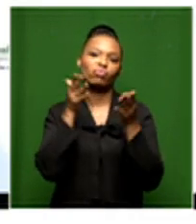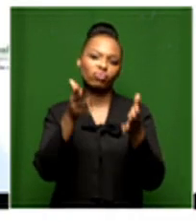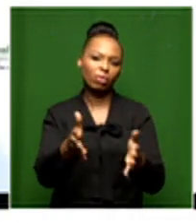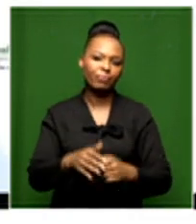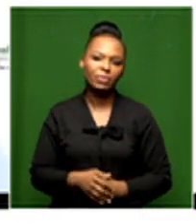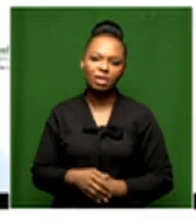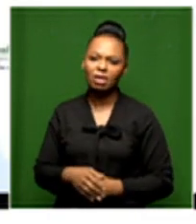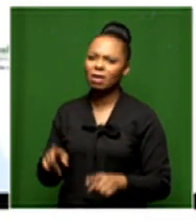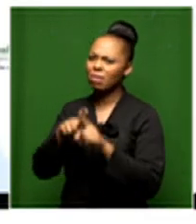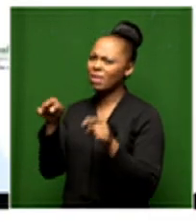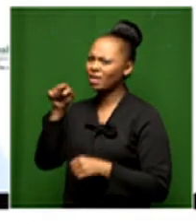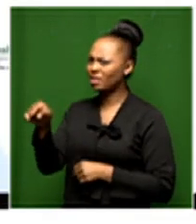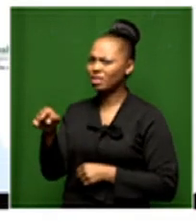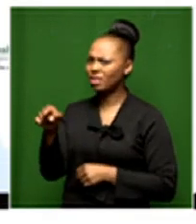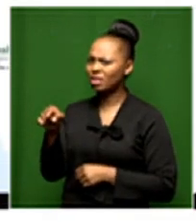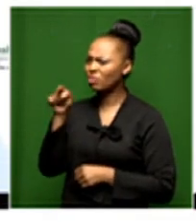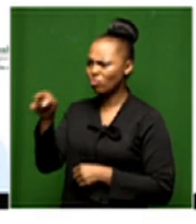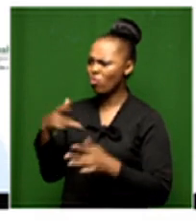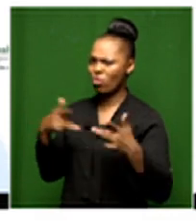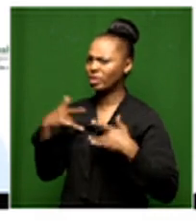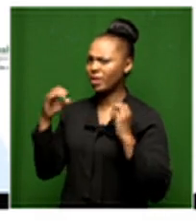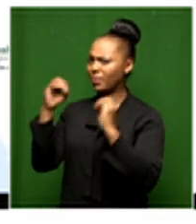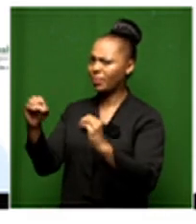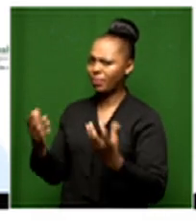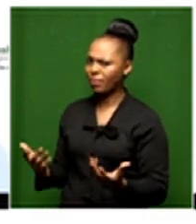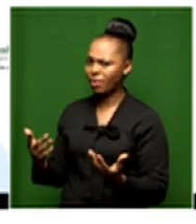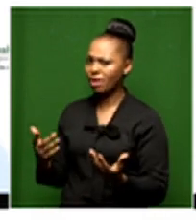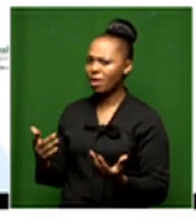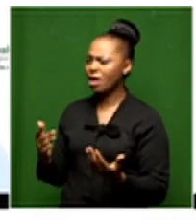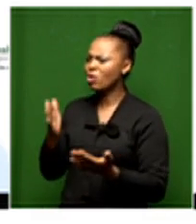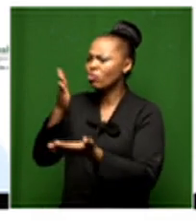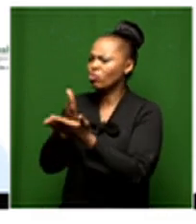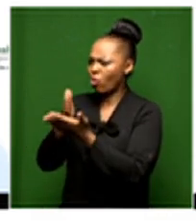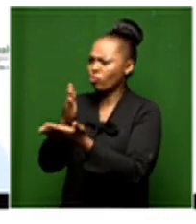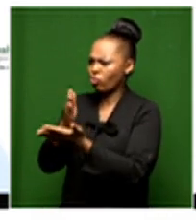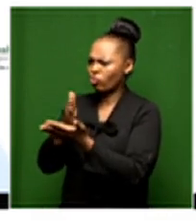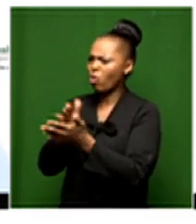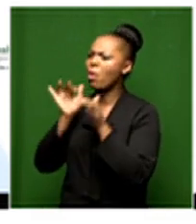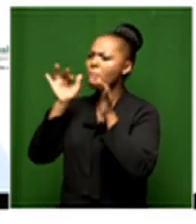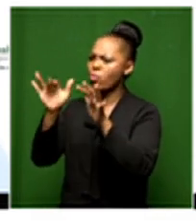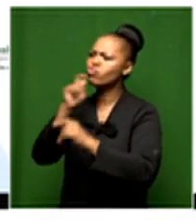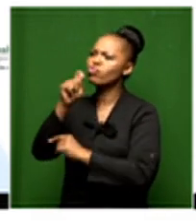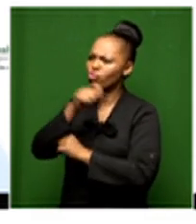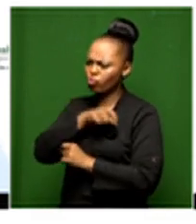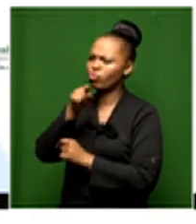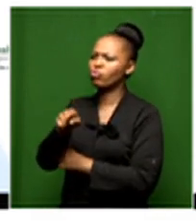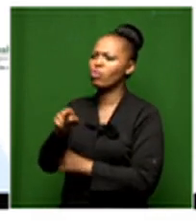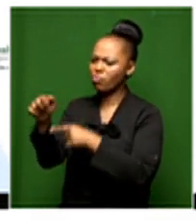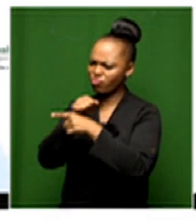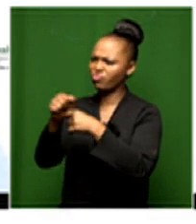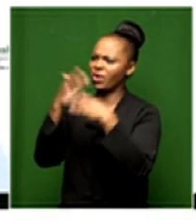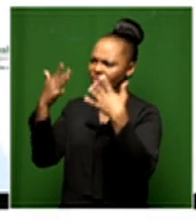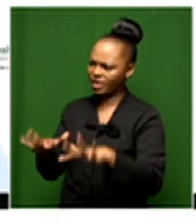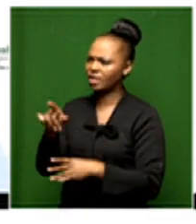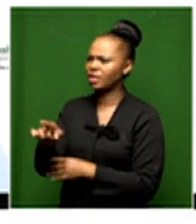a point of concern for you, Dr. Pillay? Because how are you sure? How do you know that people actually, if they